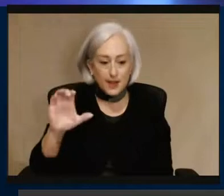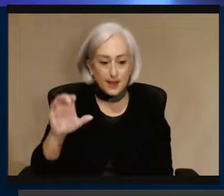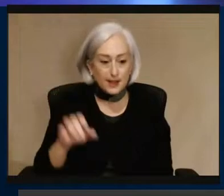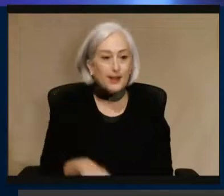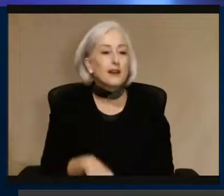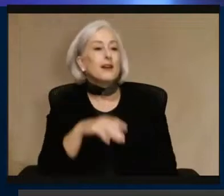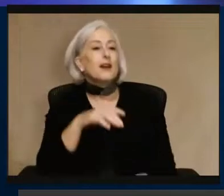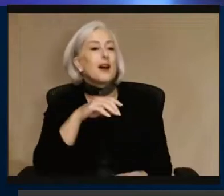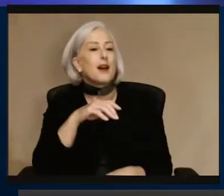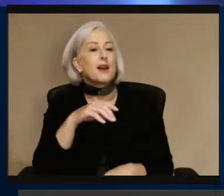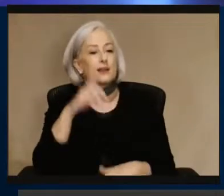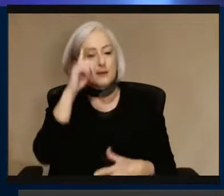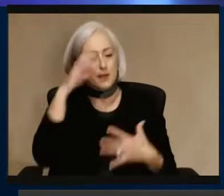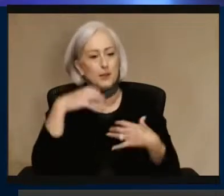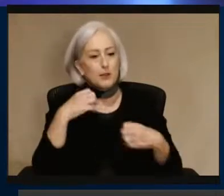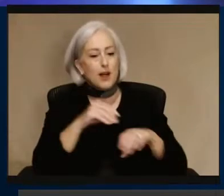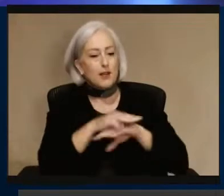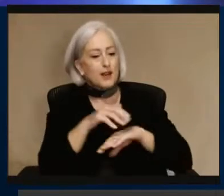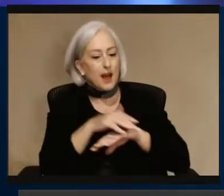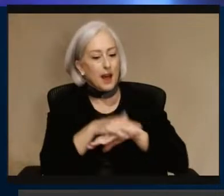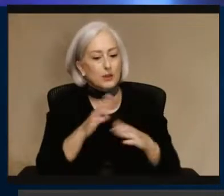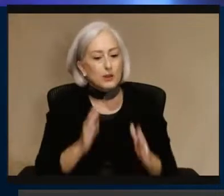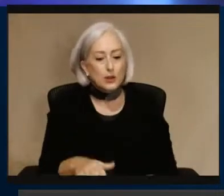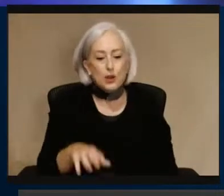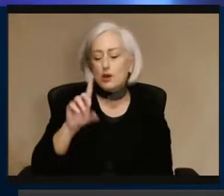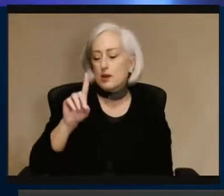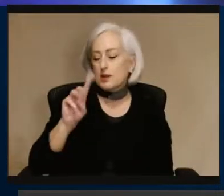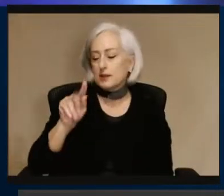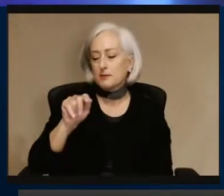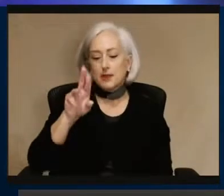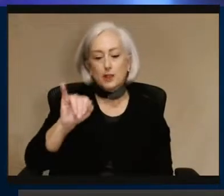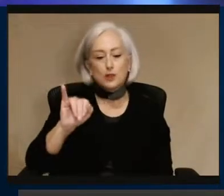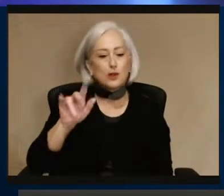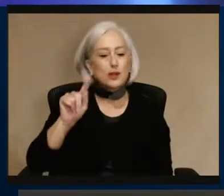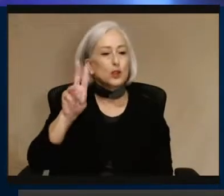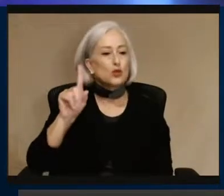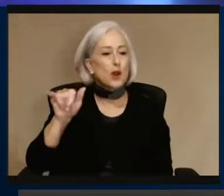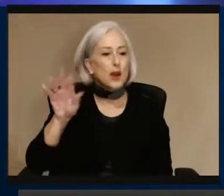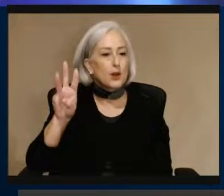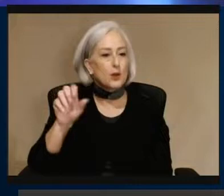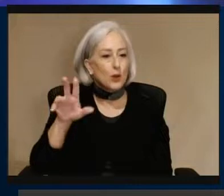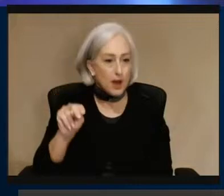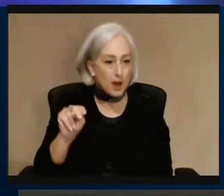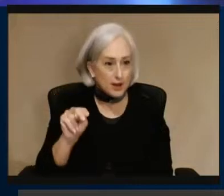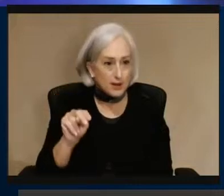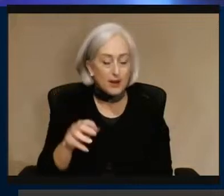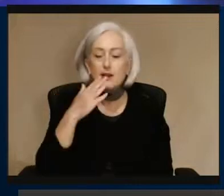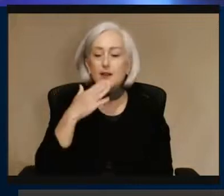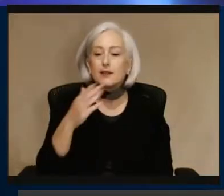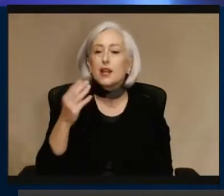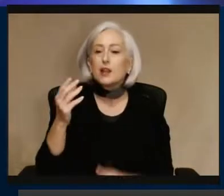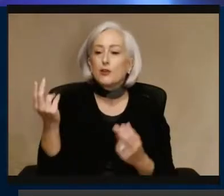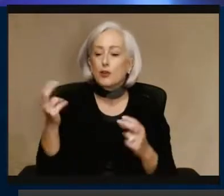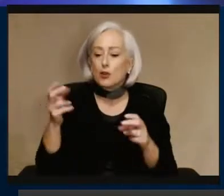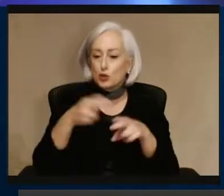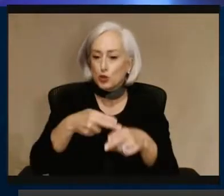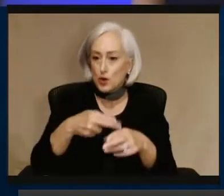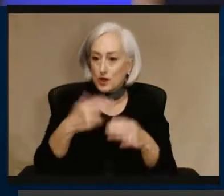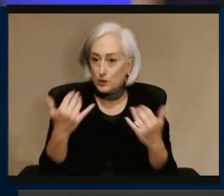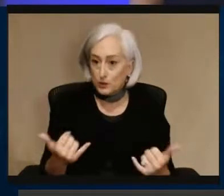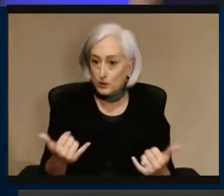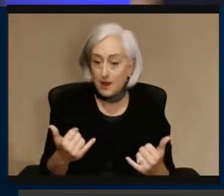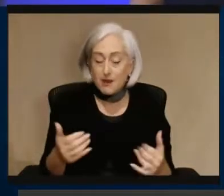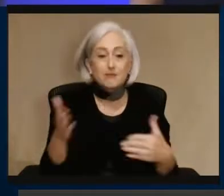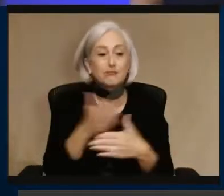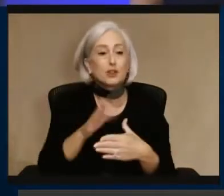with us. Bob and Kelly, again, thank you for being with us. Thank you for sharing Carl's story with us and with the world.